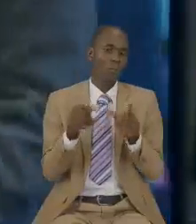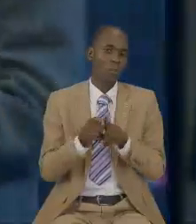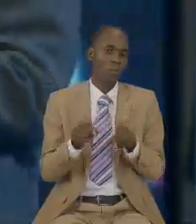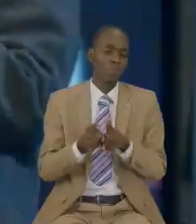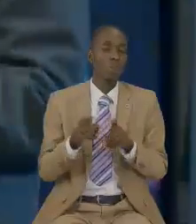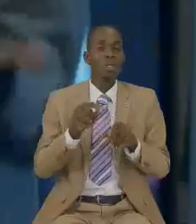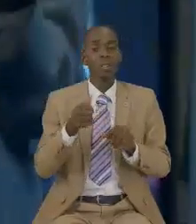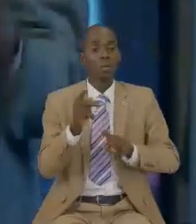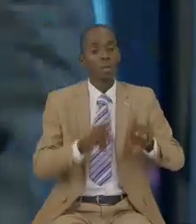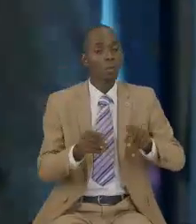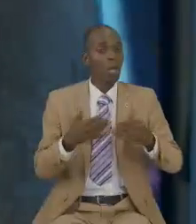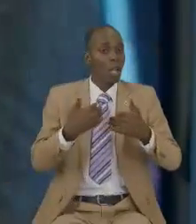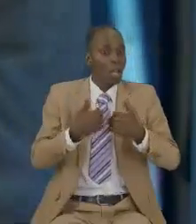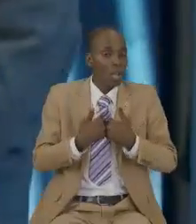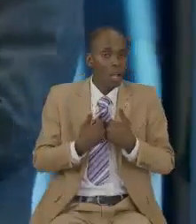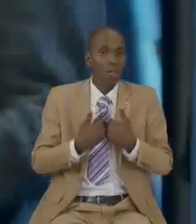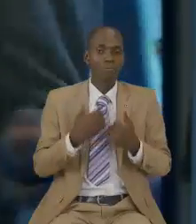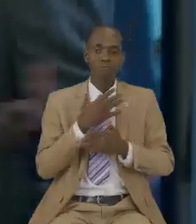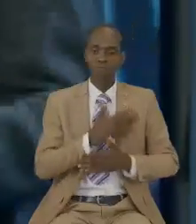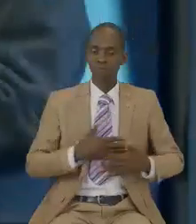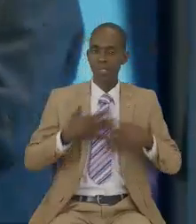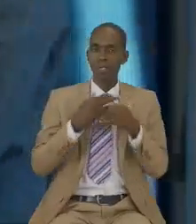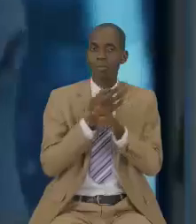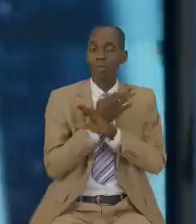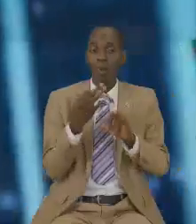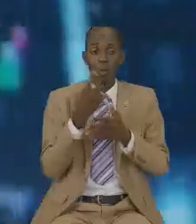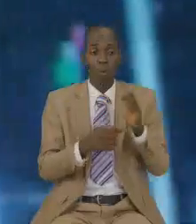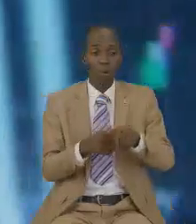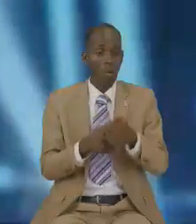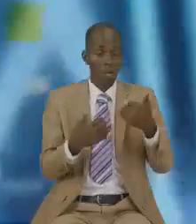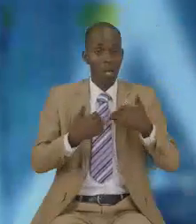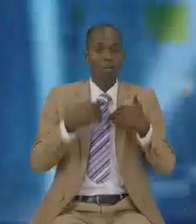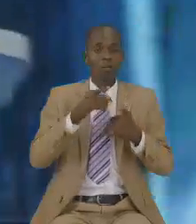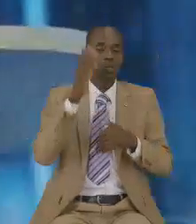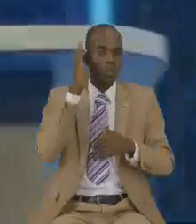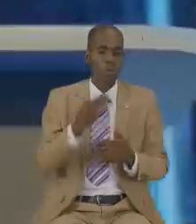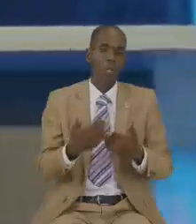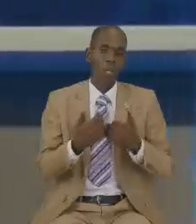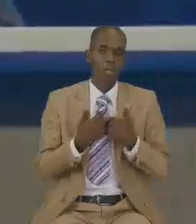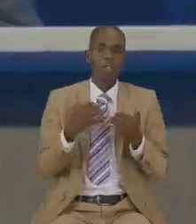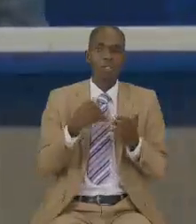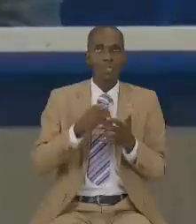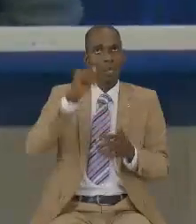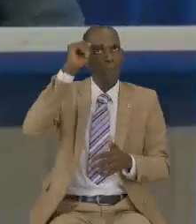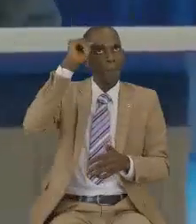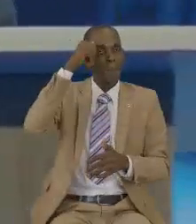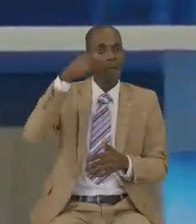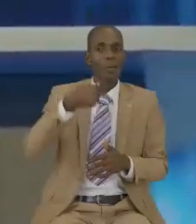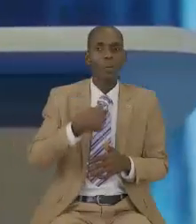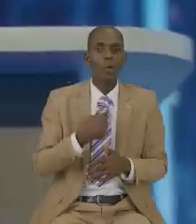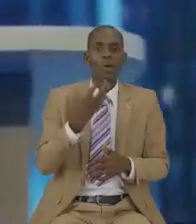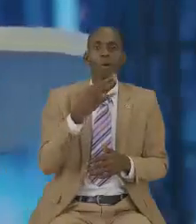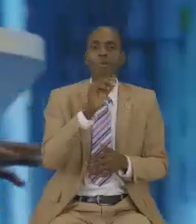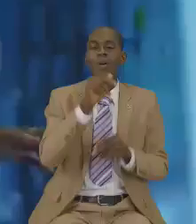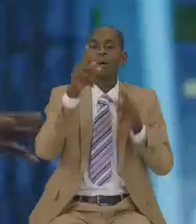have present freedom. And what they had, you are going to add. It reminds me of a